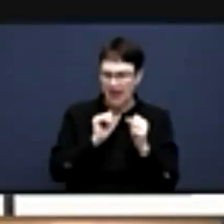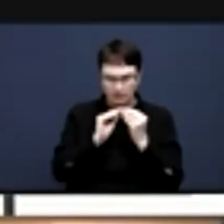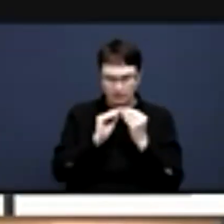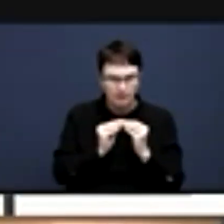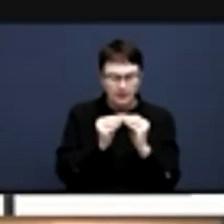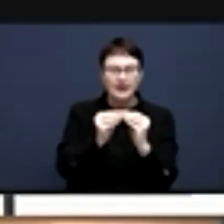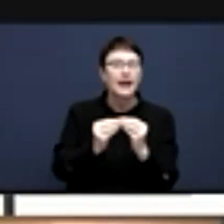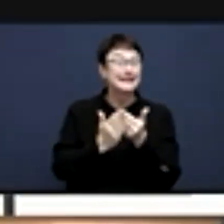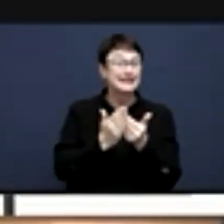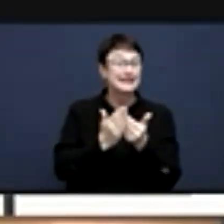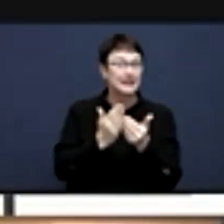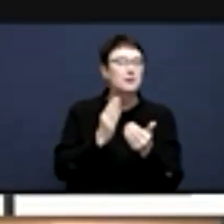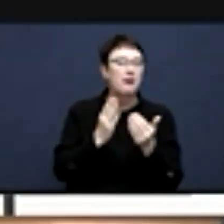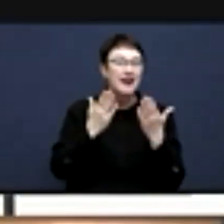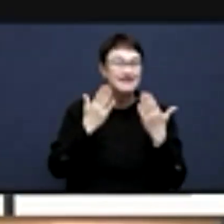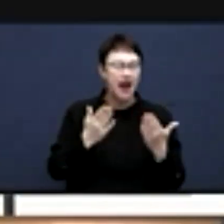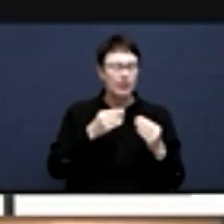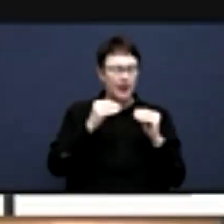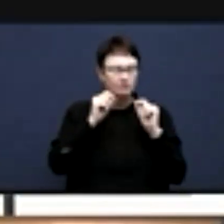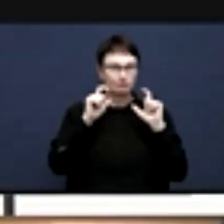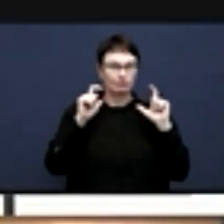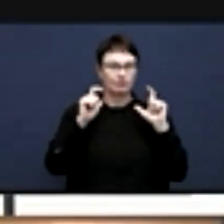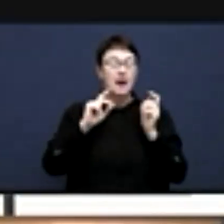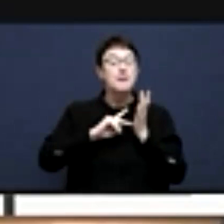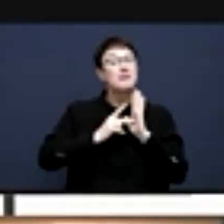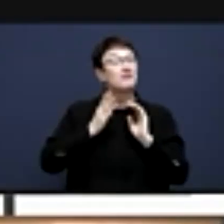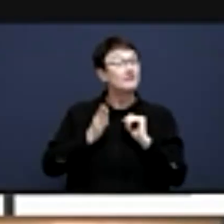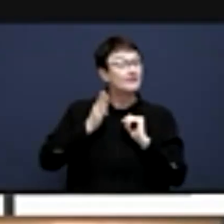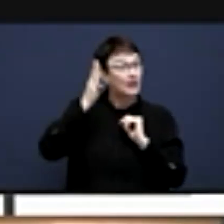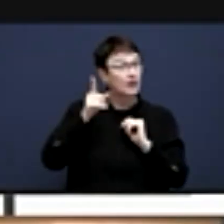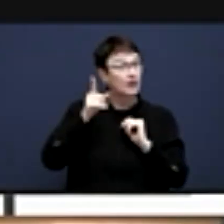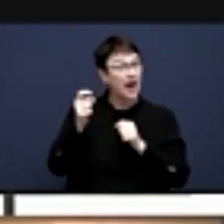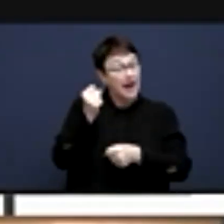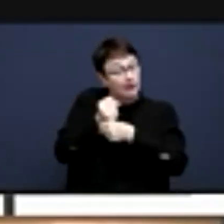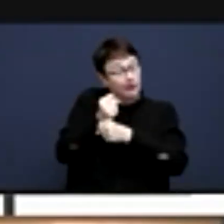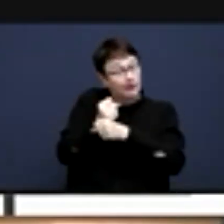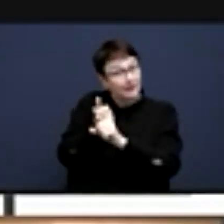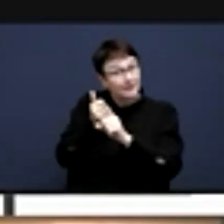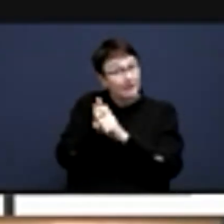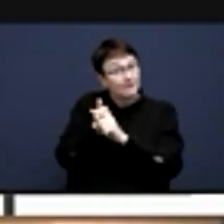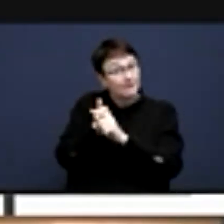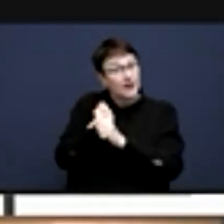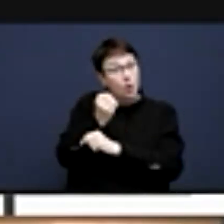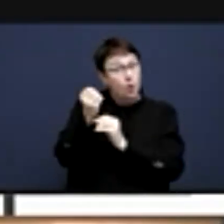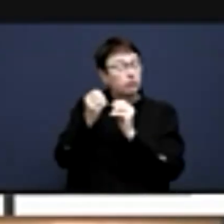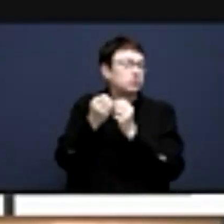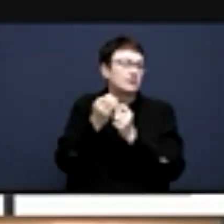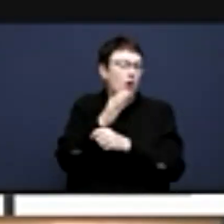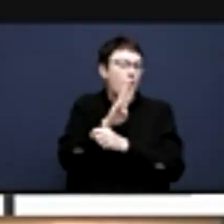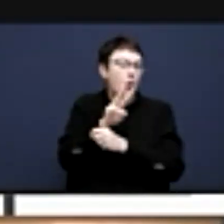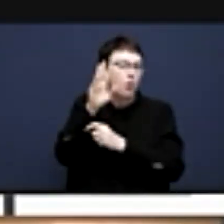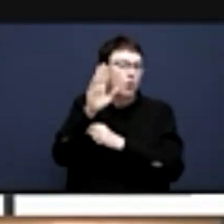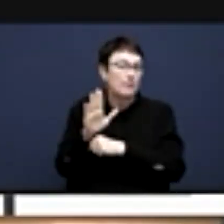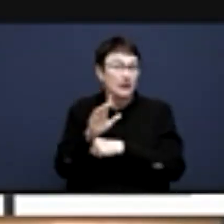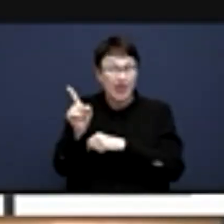try to avoid causing those issues. And also they're themselves more proactive. If they need to implement something,